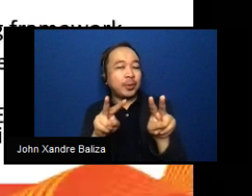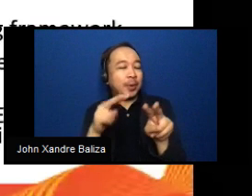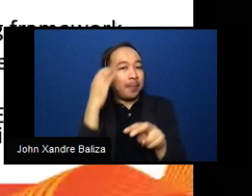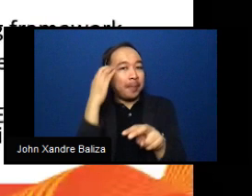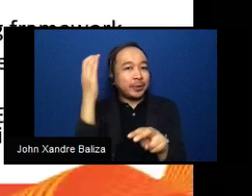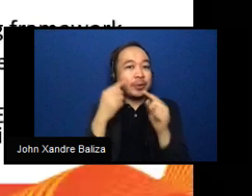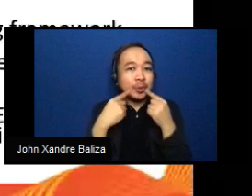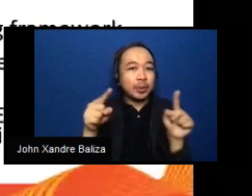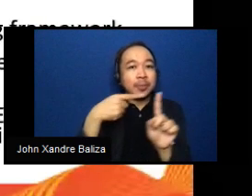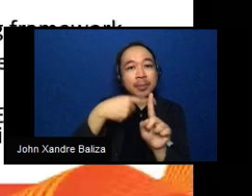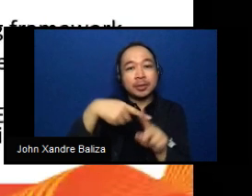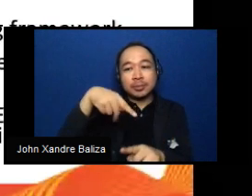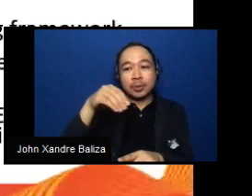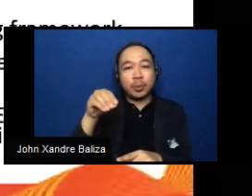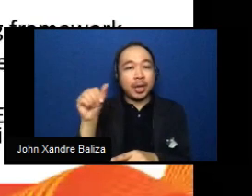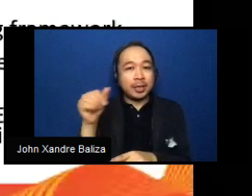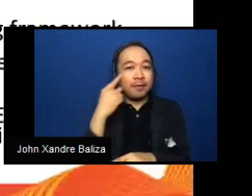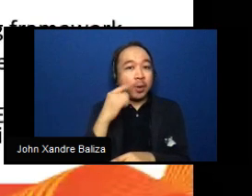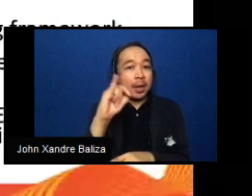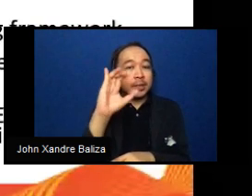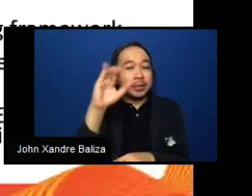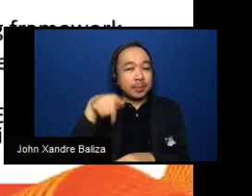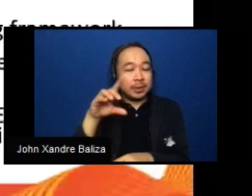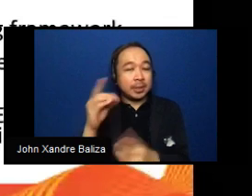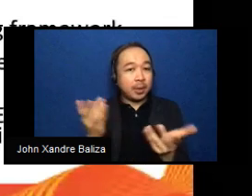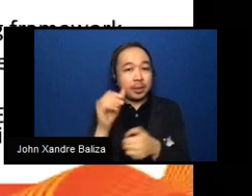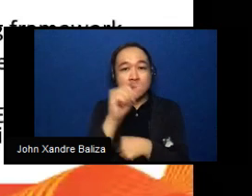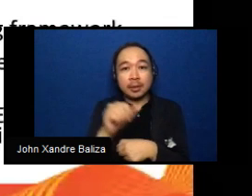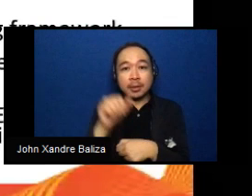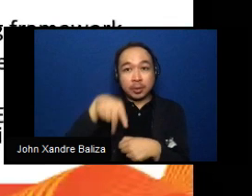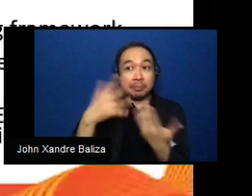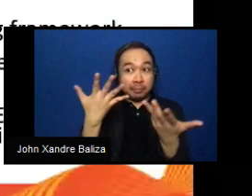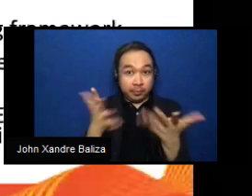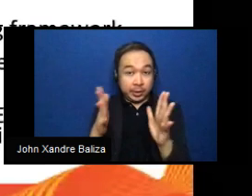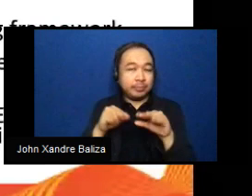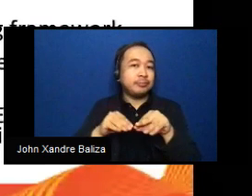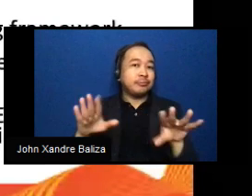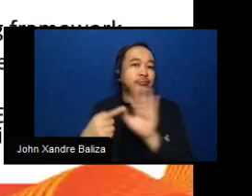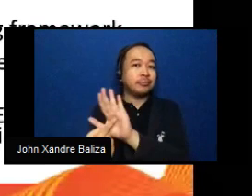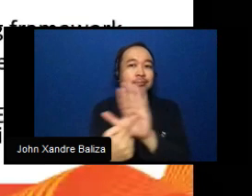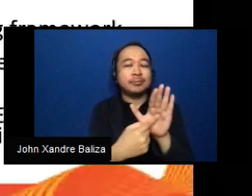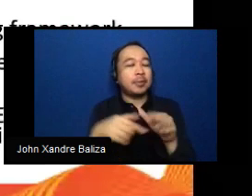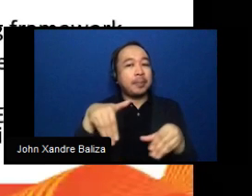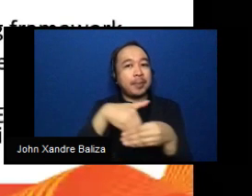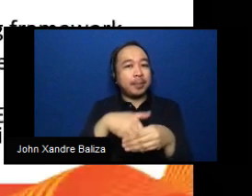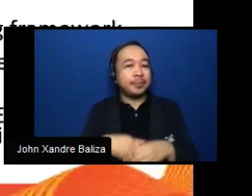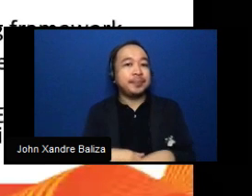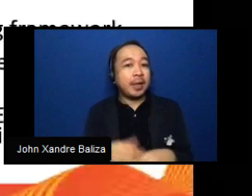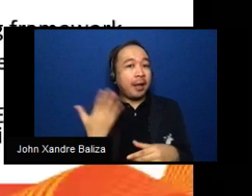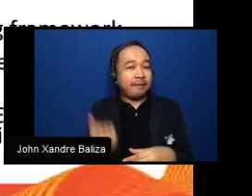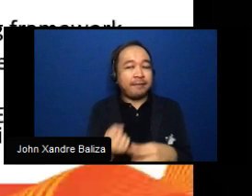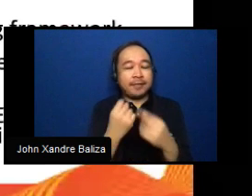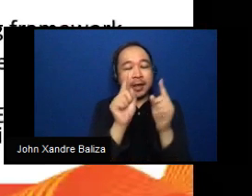POA of ICPD in the region and presented it to the member states. The indicator framework followed the 11 priority directions of the